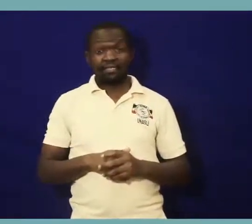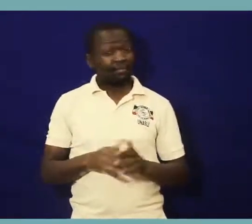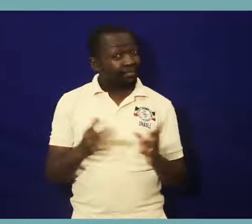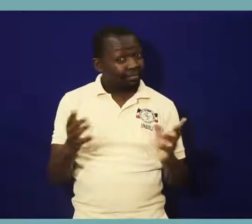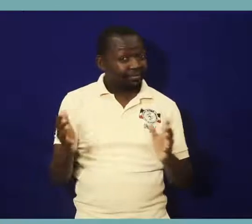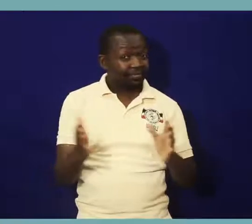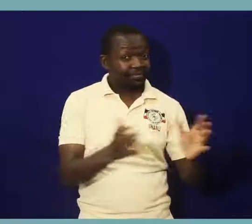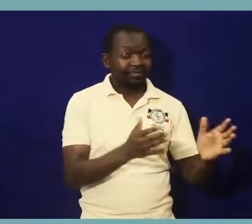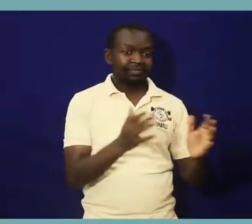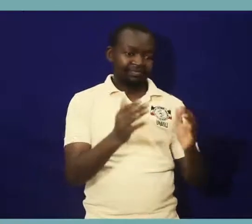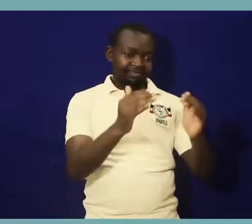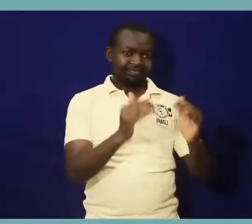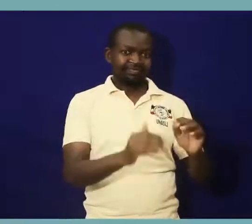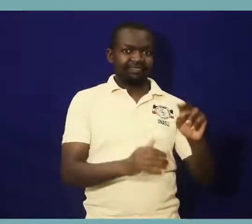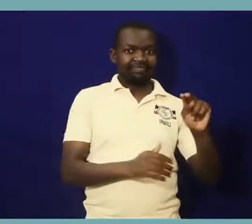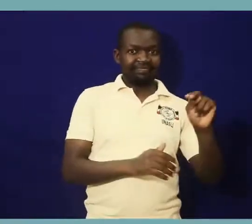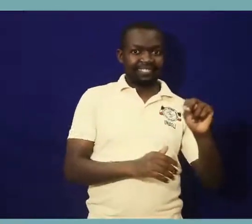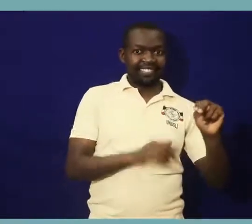Let's look at nationalism.